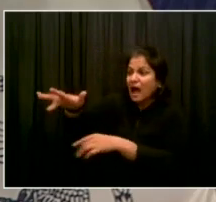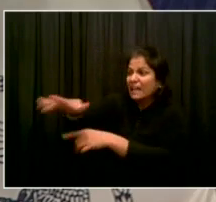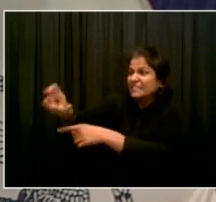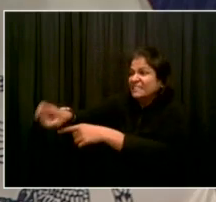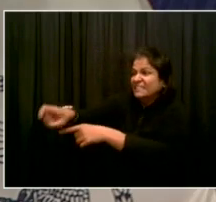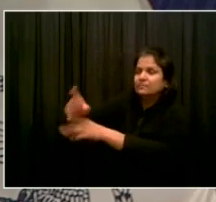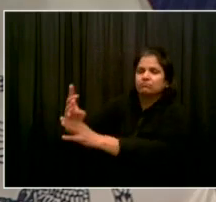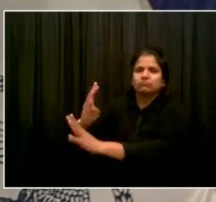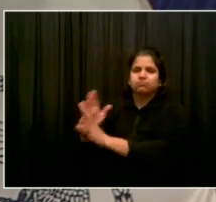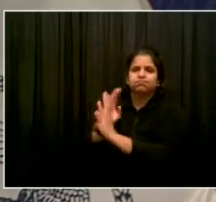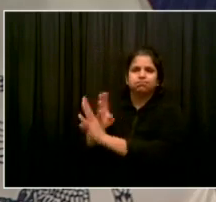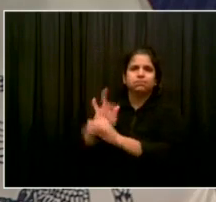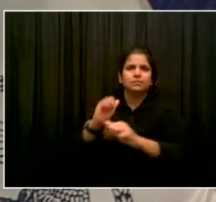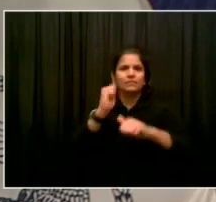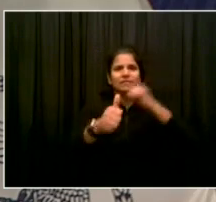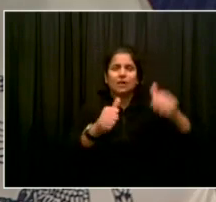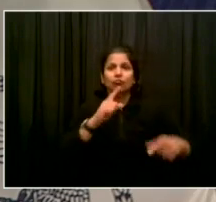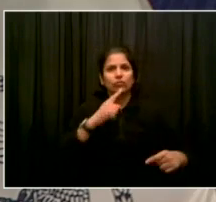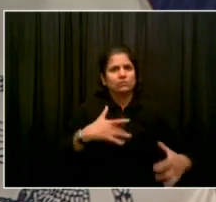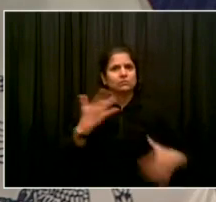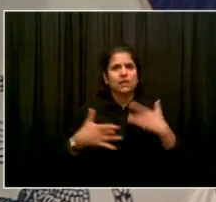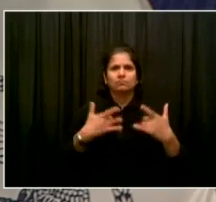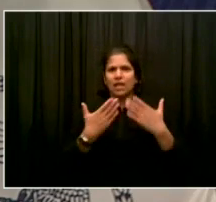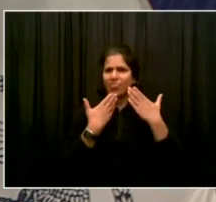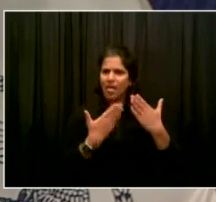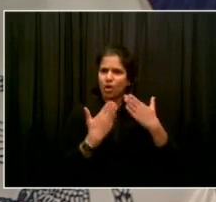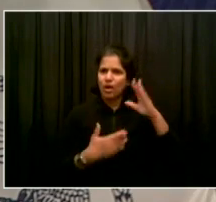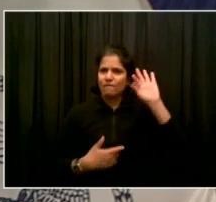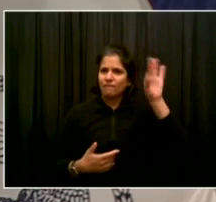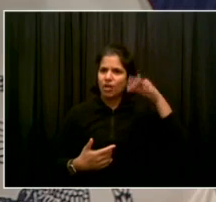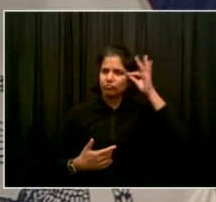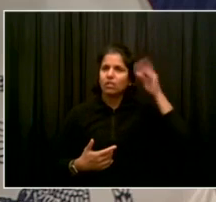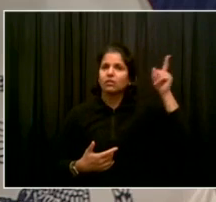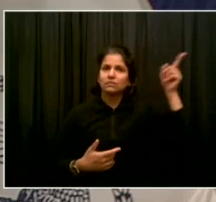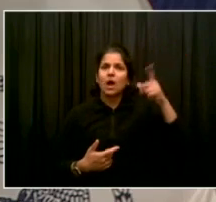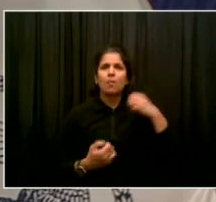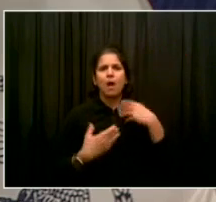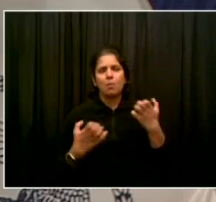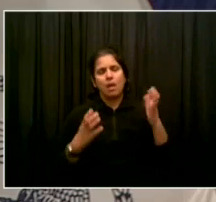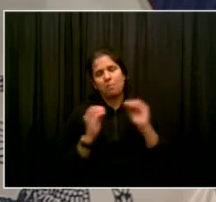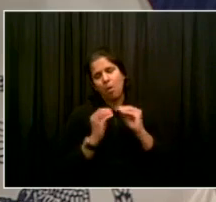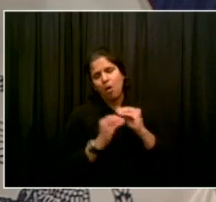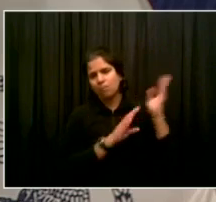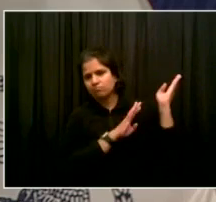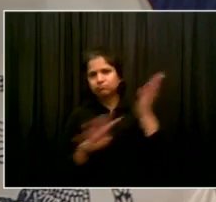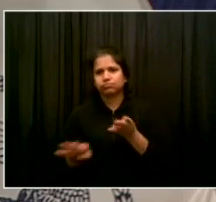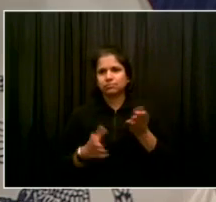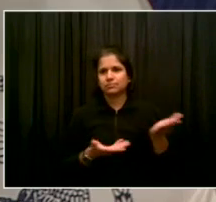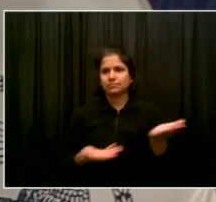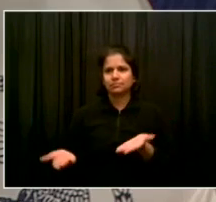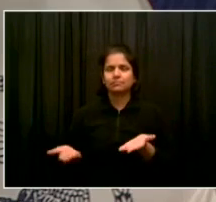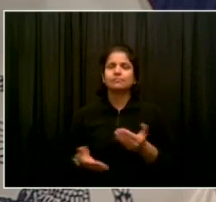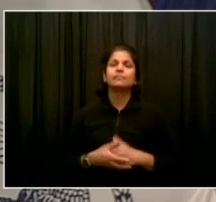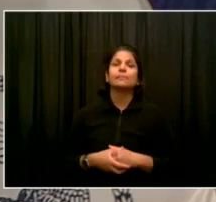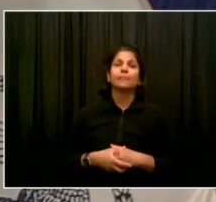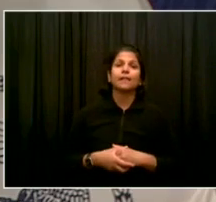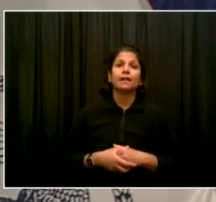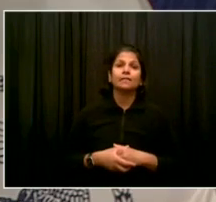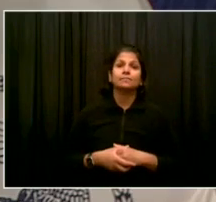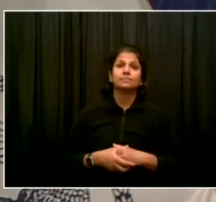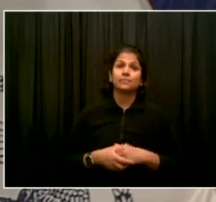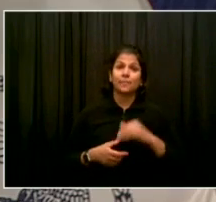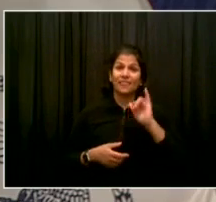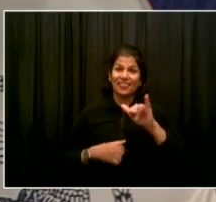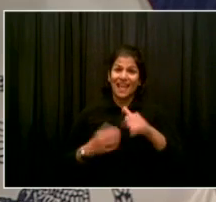obviously, both in terms of new sites, agree with Senator Schumer, more federal sites, and a hell of a lot more of that in-home testing with those